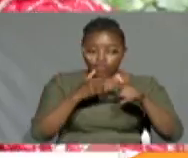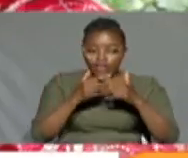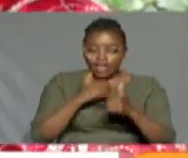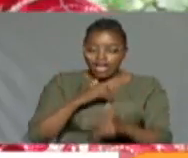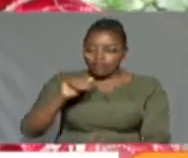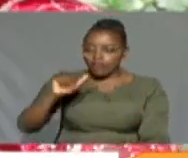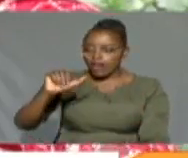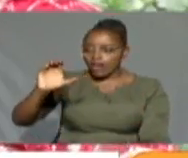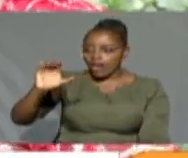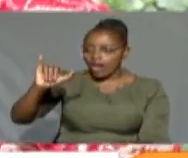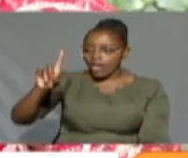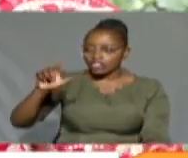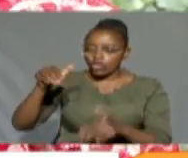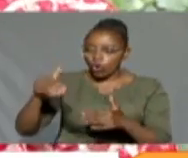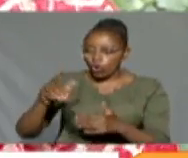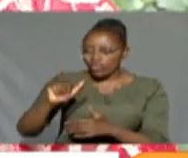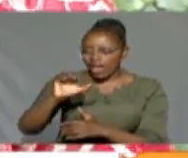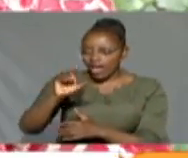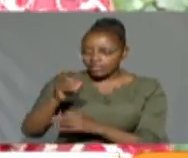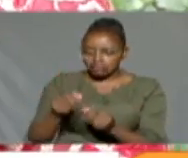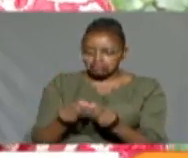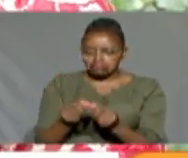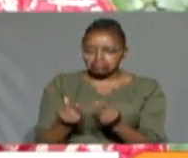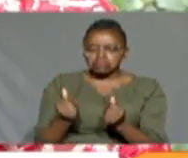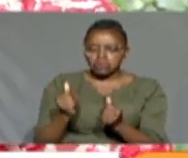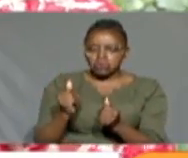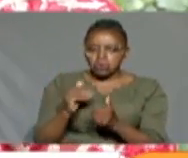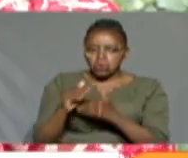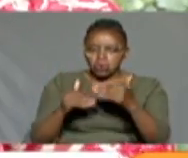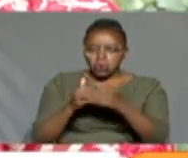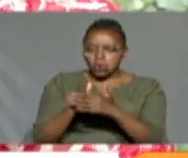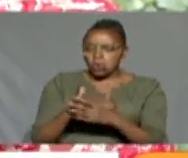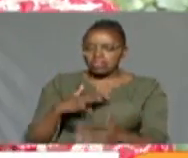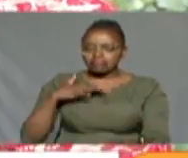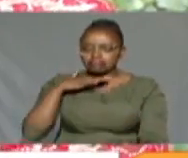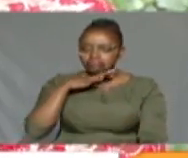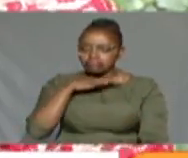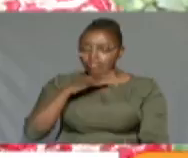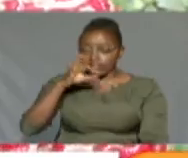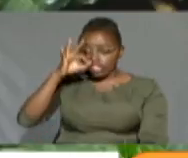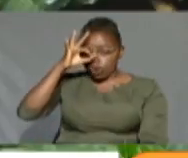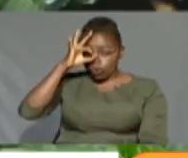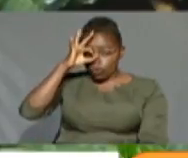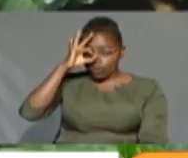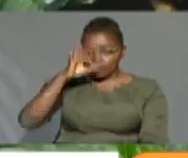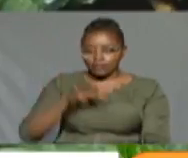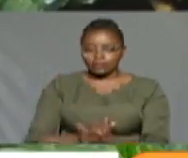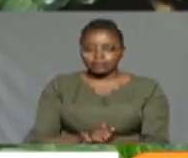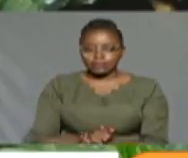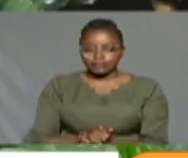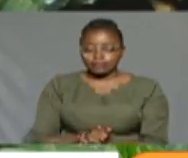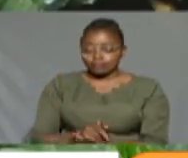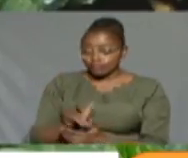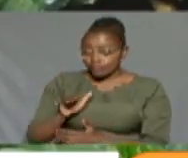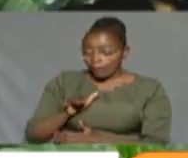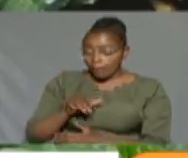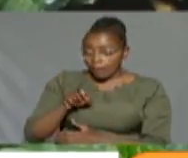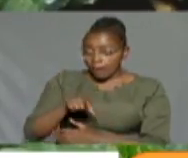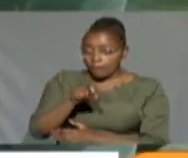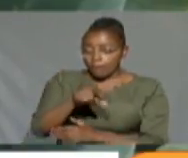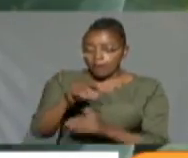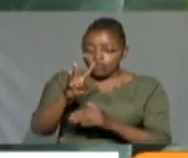an acid, or the acid will remove the dirt in the holes. Yeah. Wangeshi plants an average